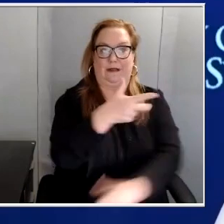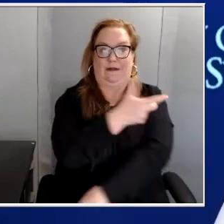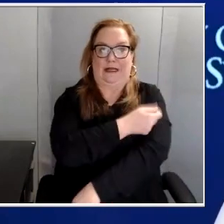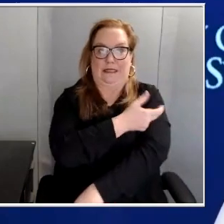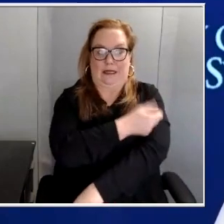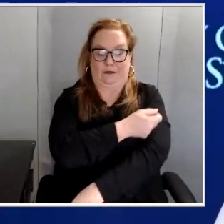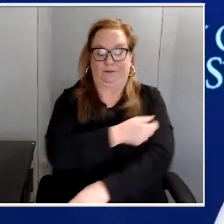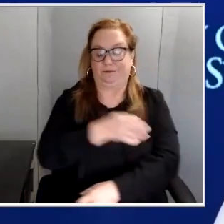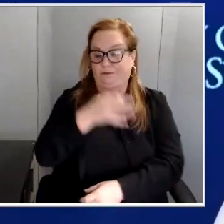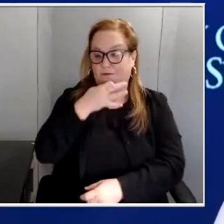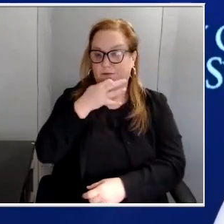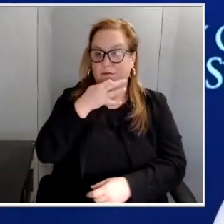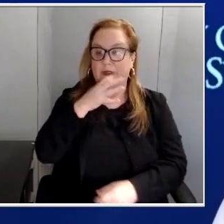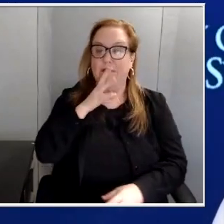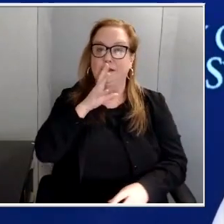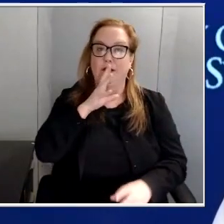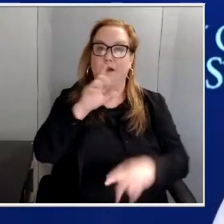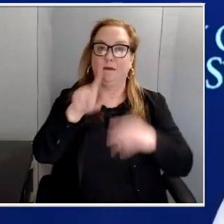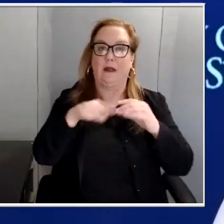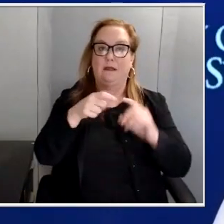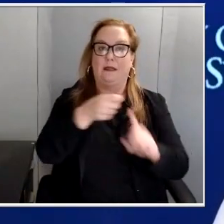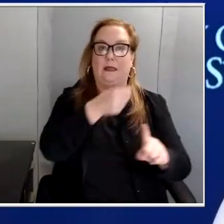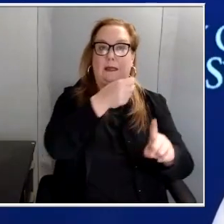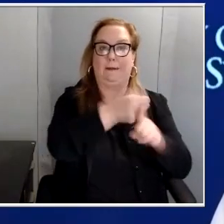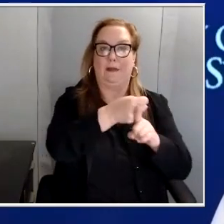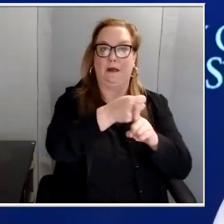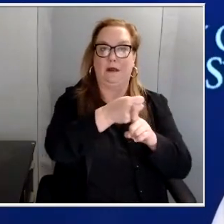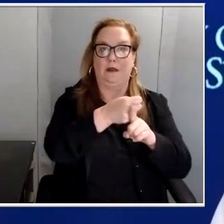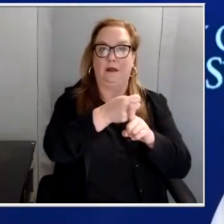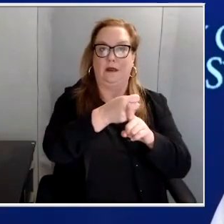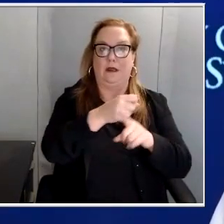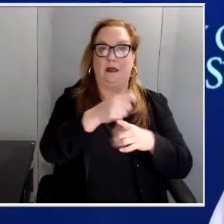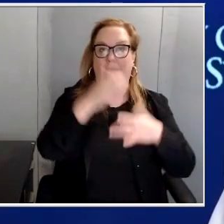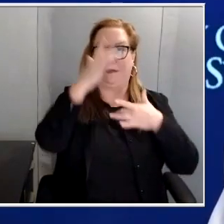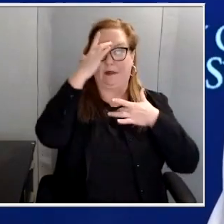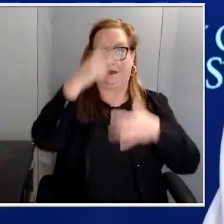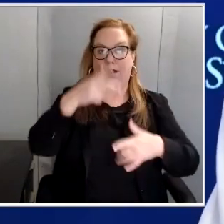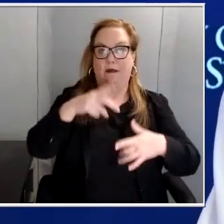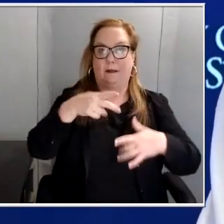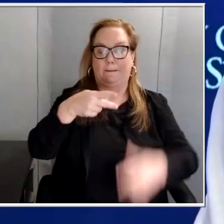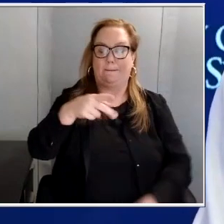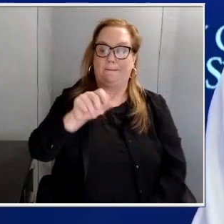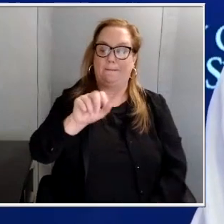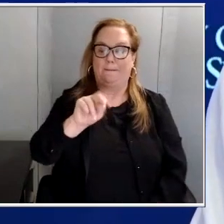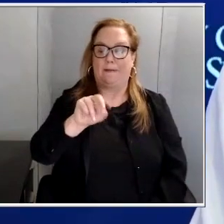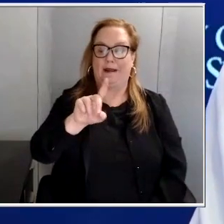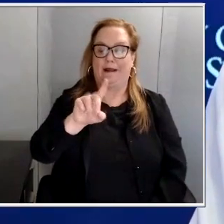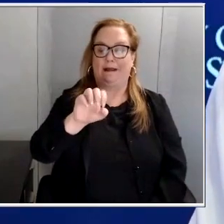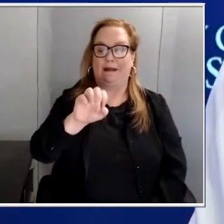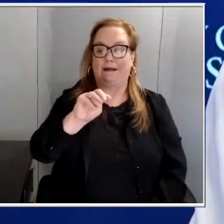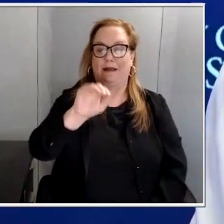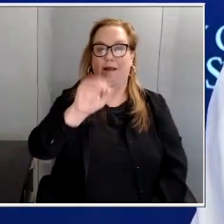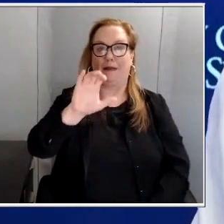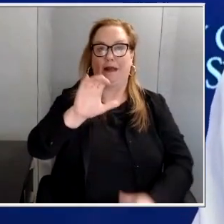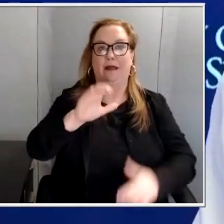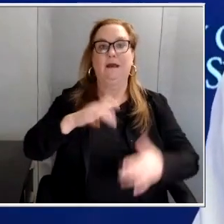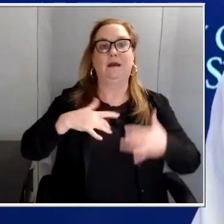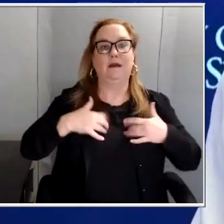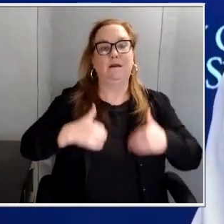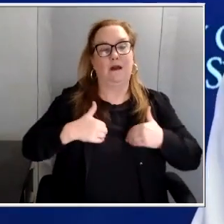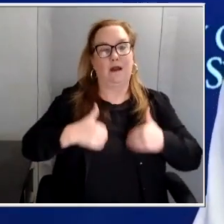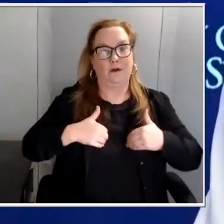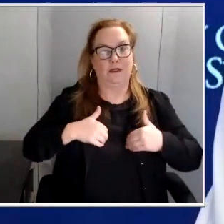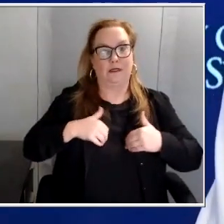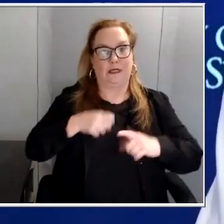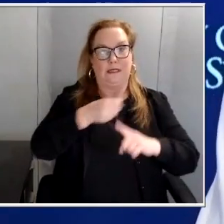but first let's take a look at the impact of the triple pandemic, the triple-demic of respiratory viruses circulating at area hospitals and